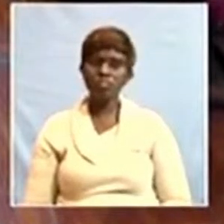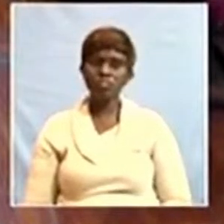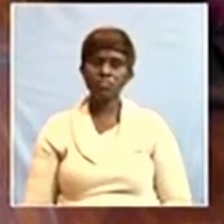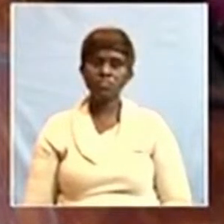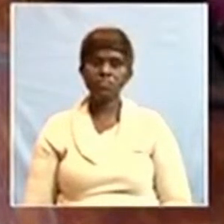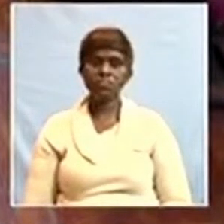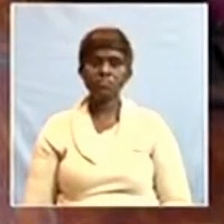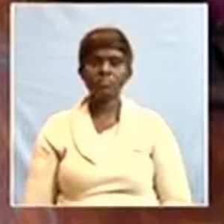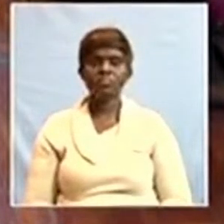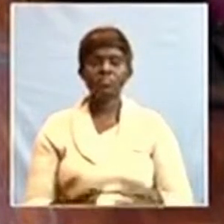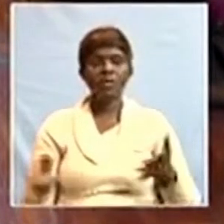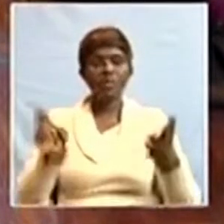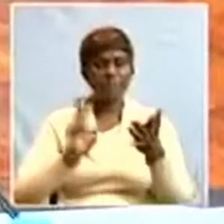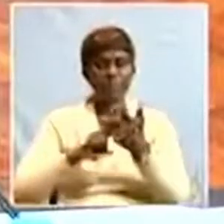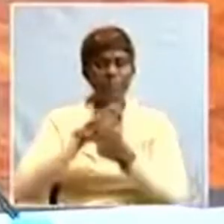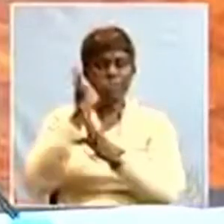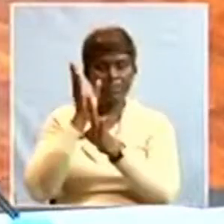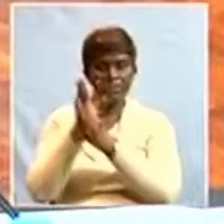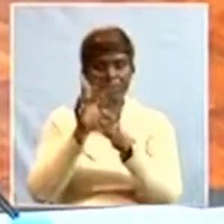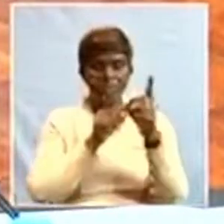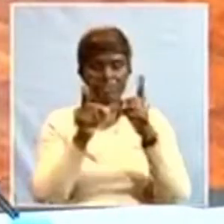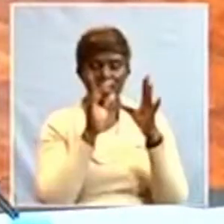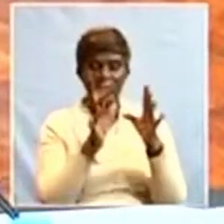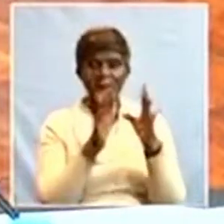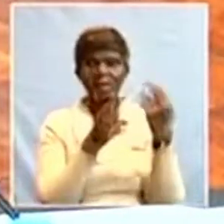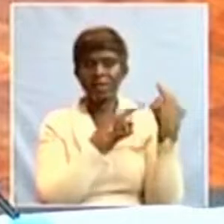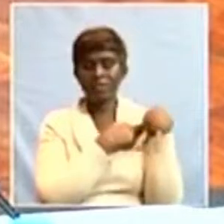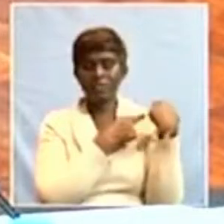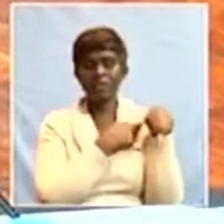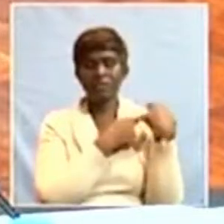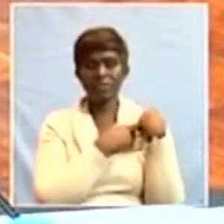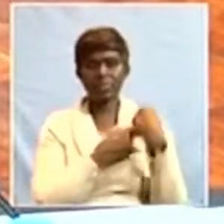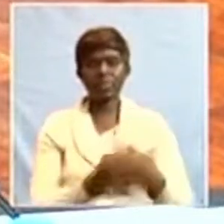Or you can redirect to the director in charge.